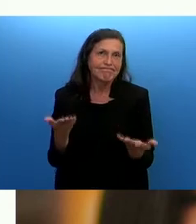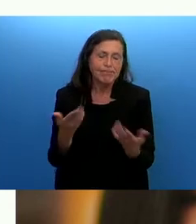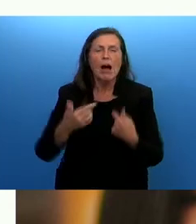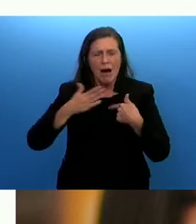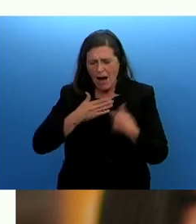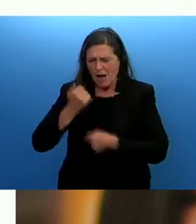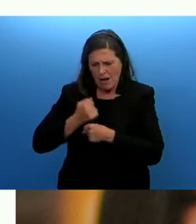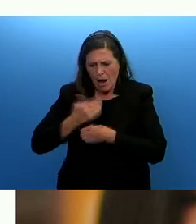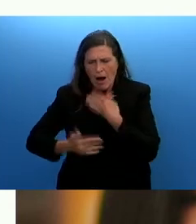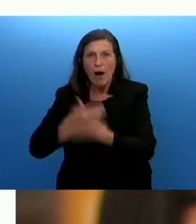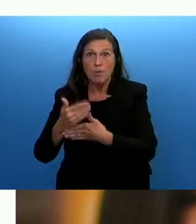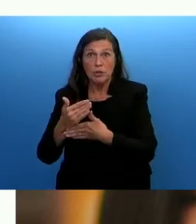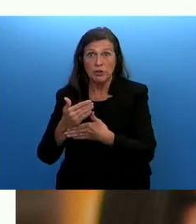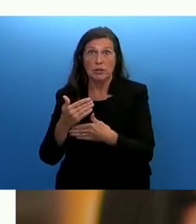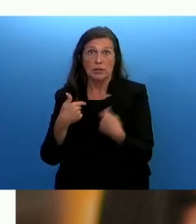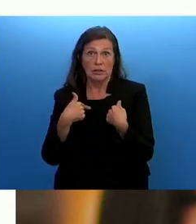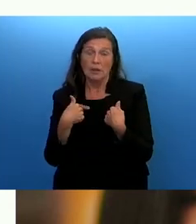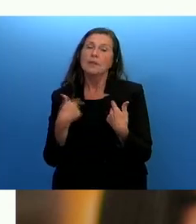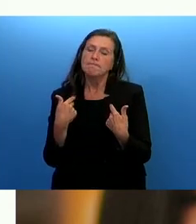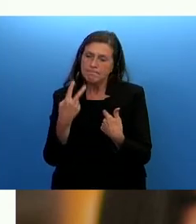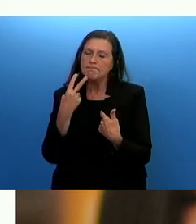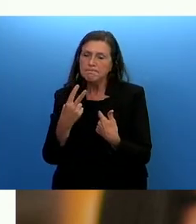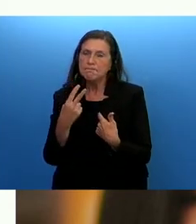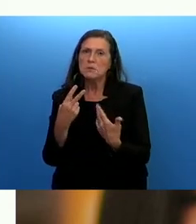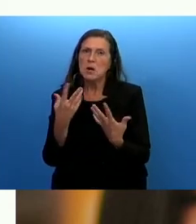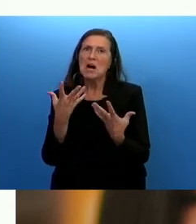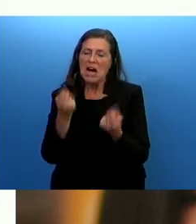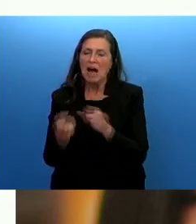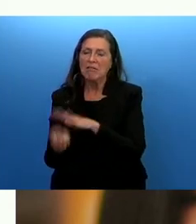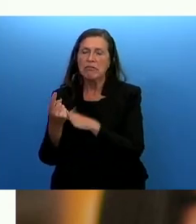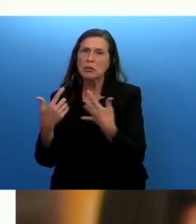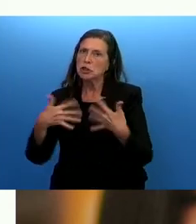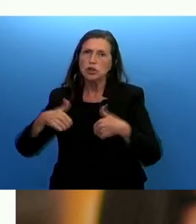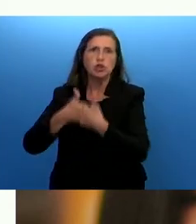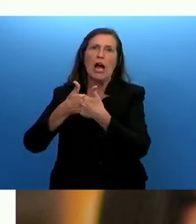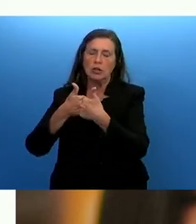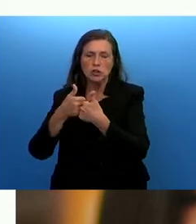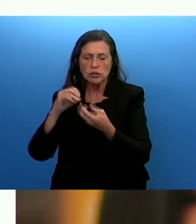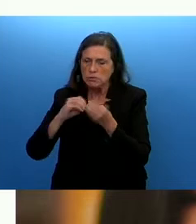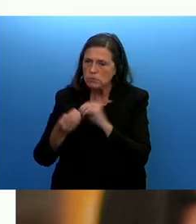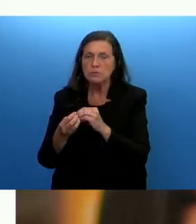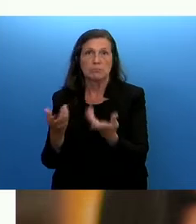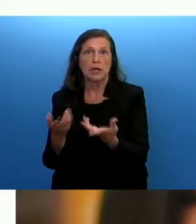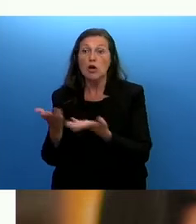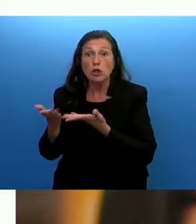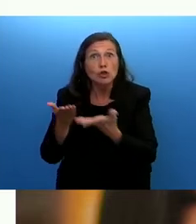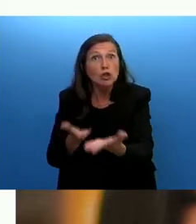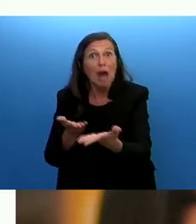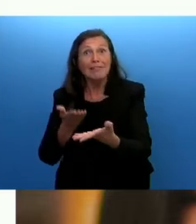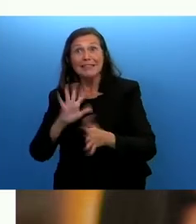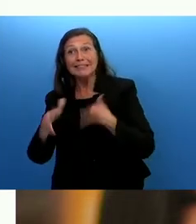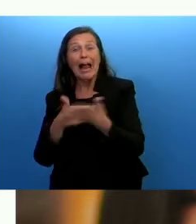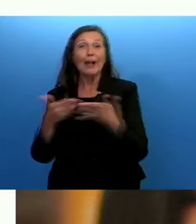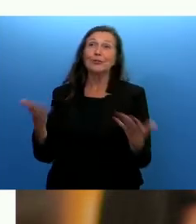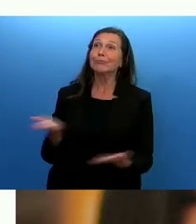operations, unfortunately, report challenges in providing this type of education and services in sign languages in countries such